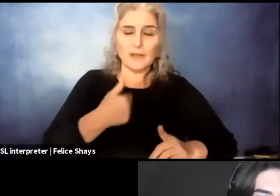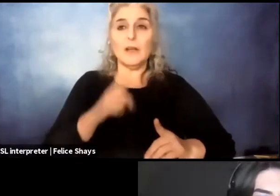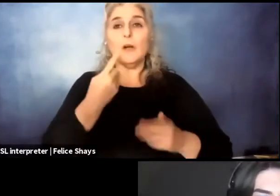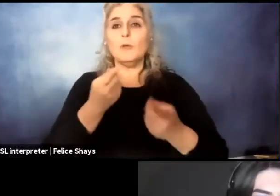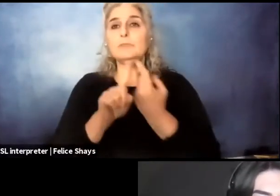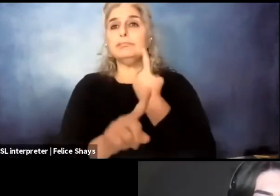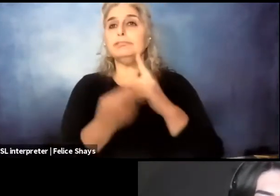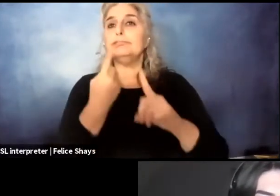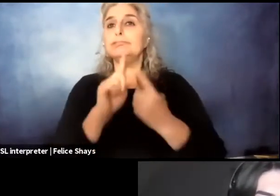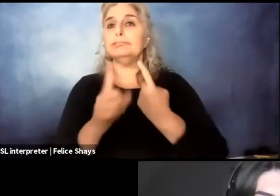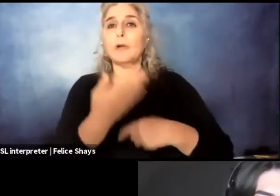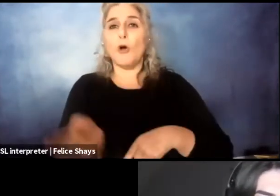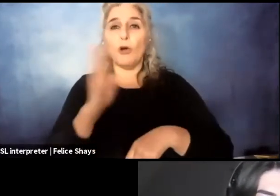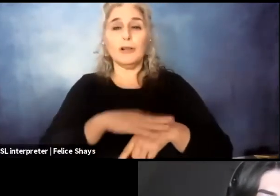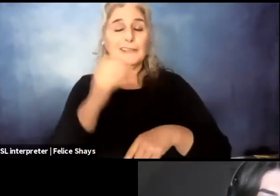past you on the street.